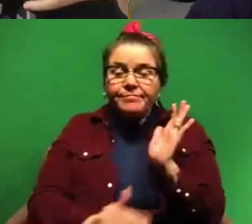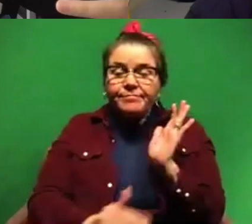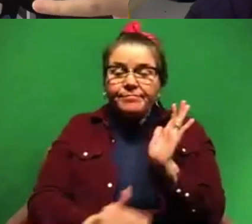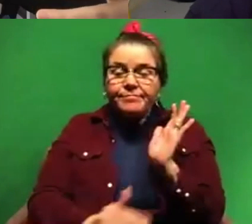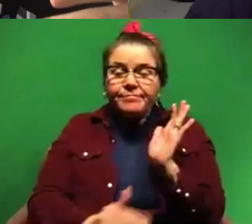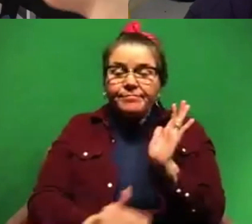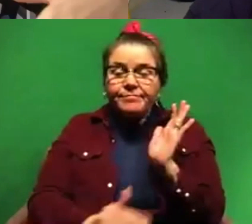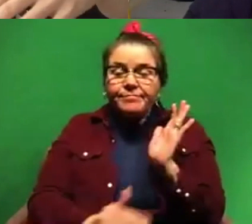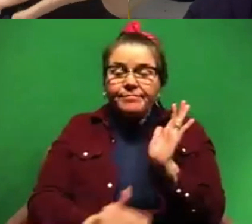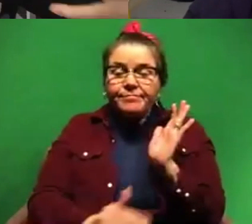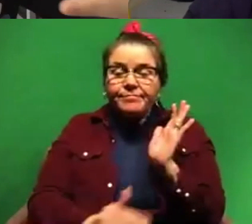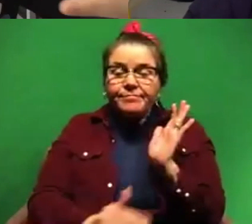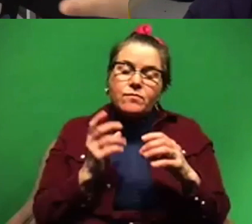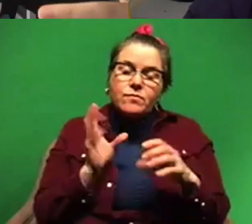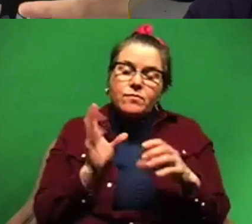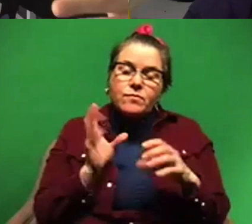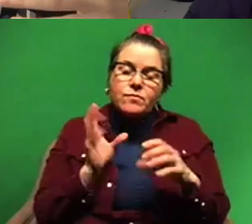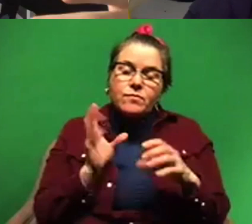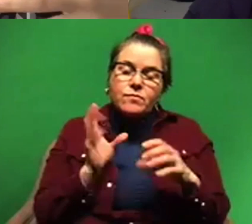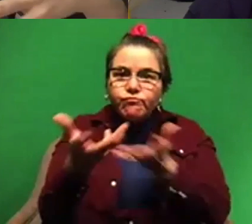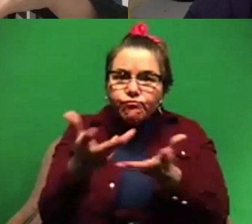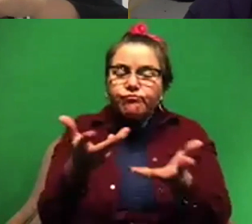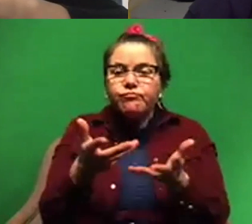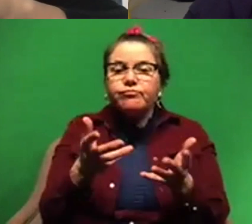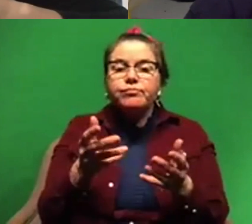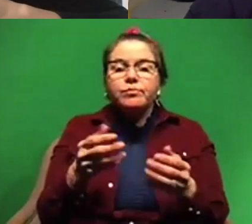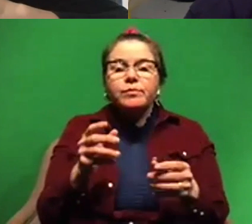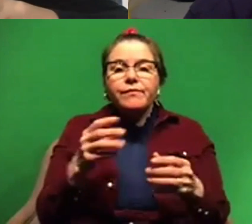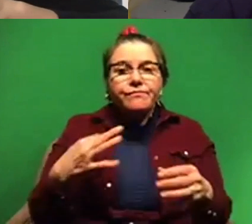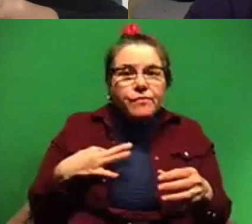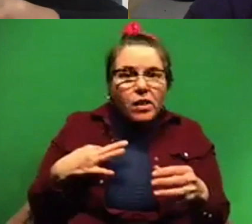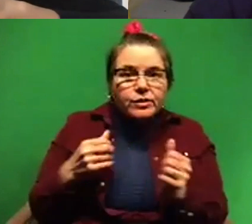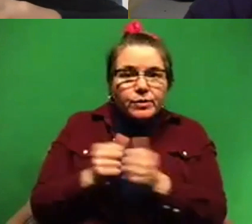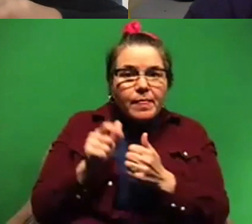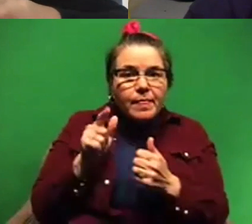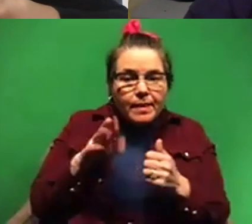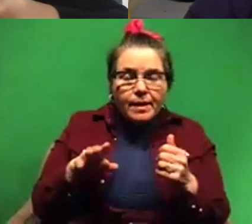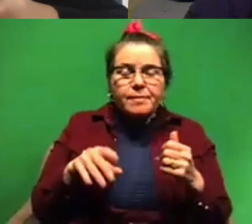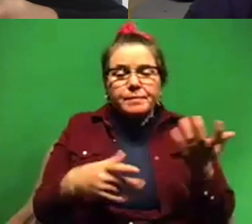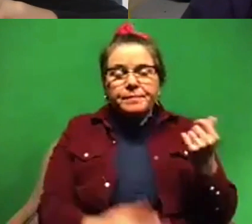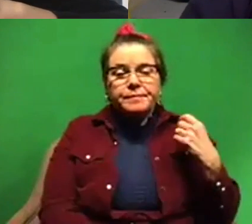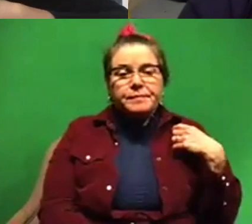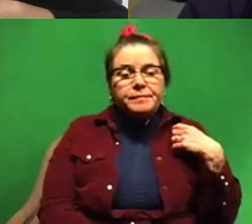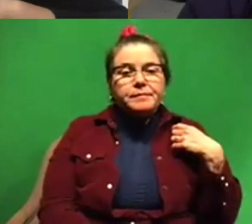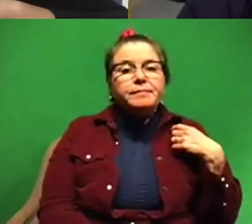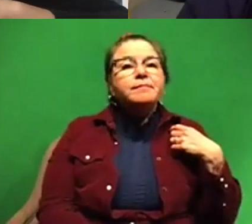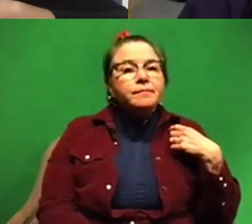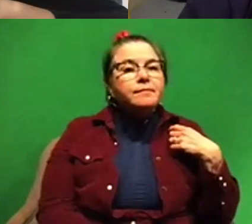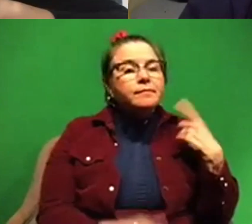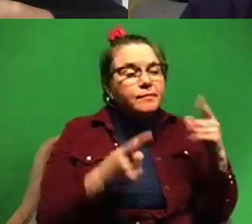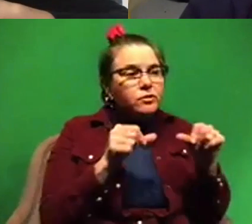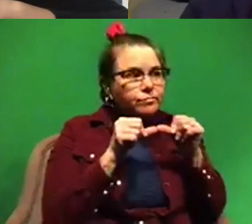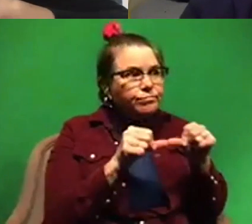and get face time and volunteer with the labs that you're interested in working with. Yeah, being persistent is